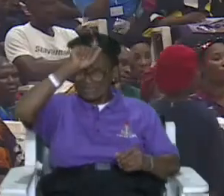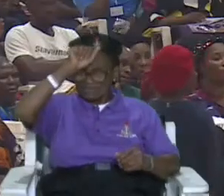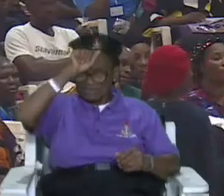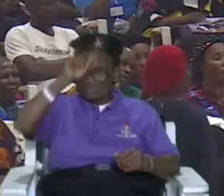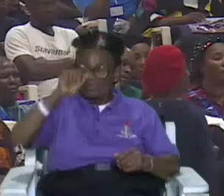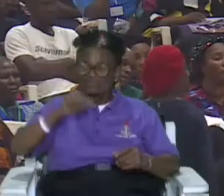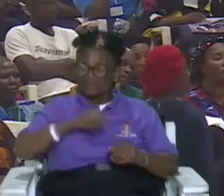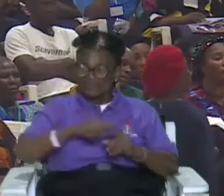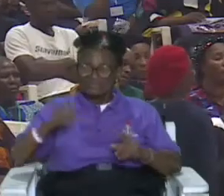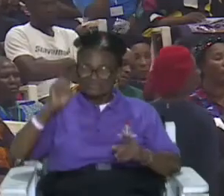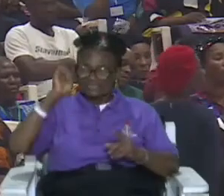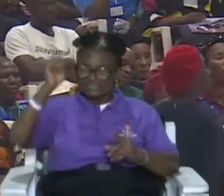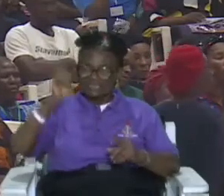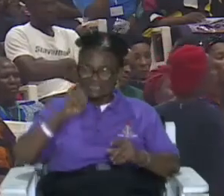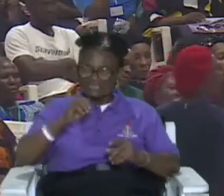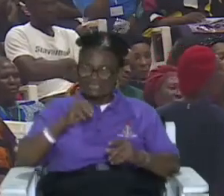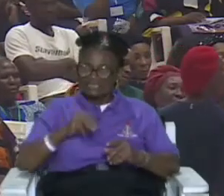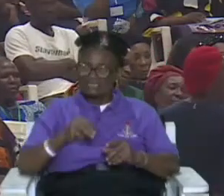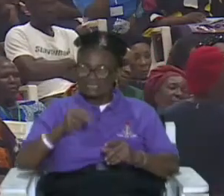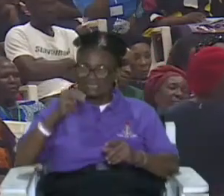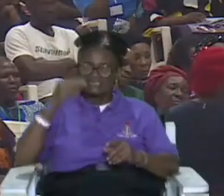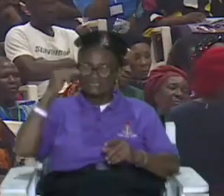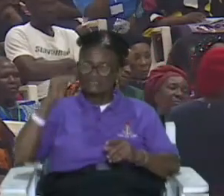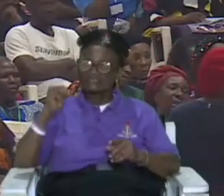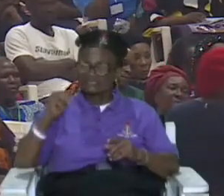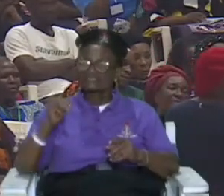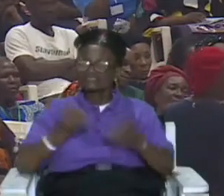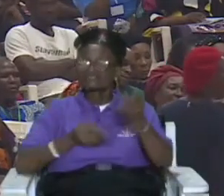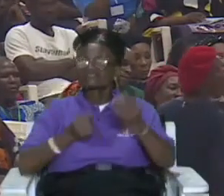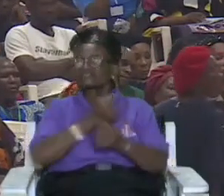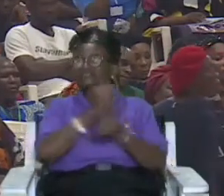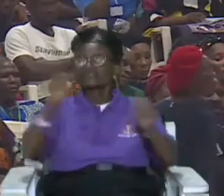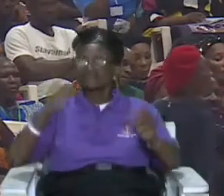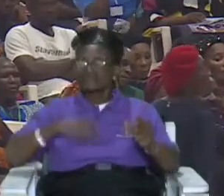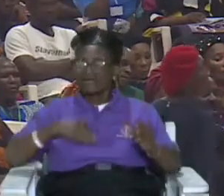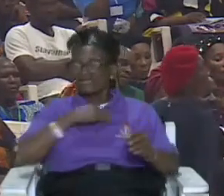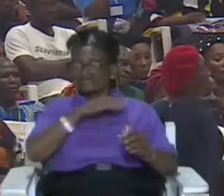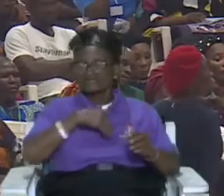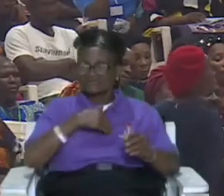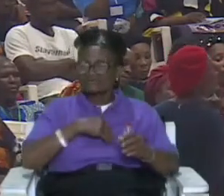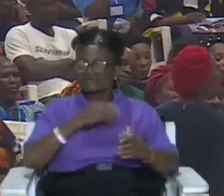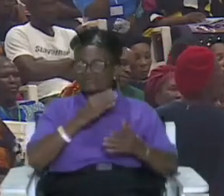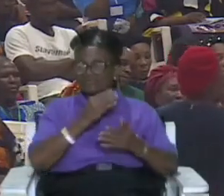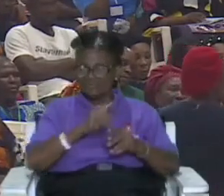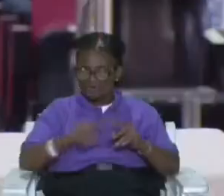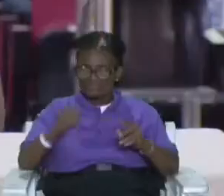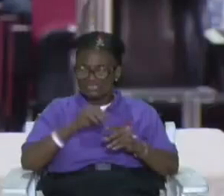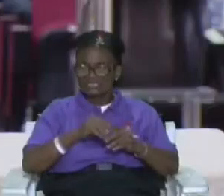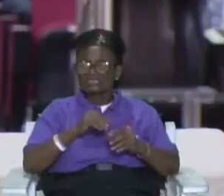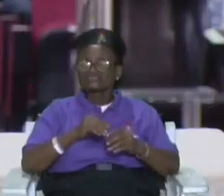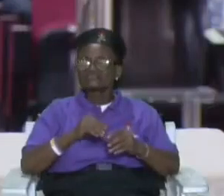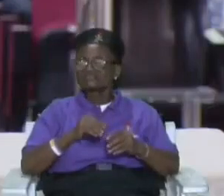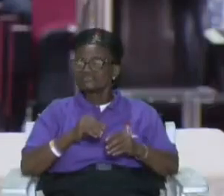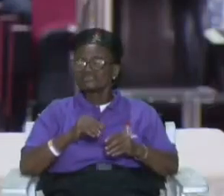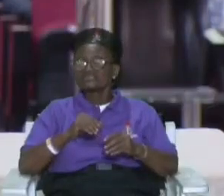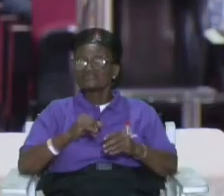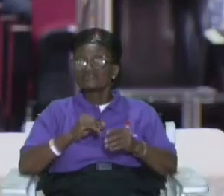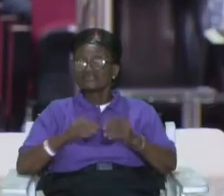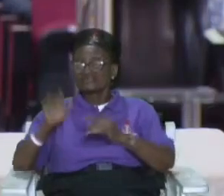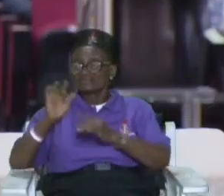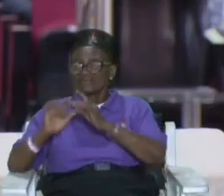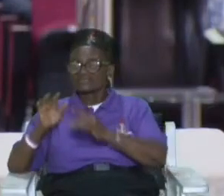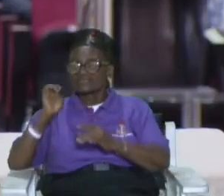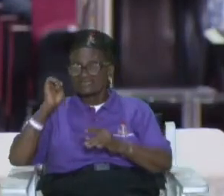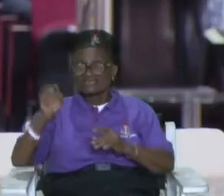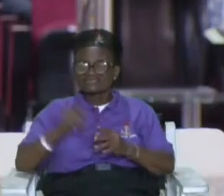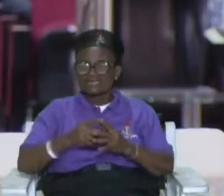And in his infinite mercy, he started doing some of these unbelievable miracles.